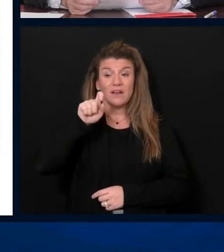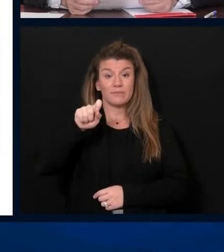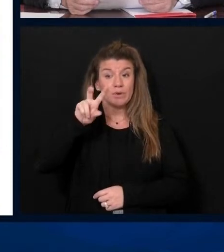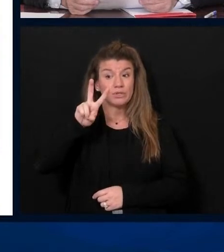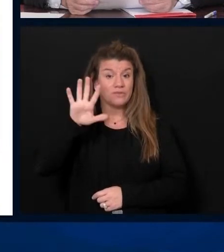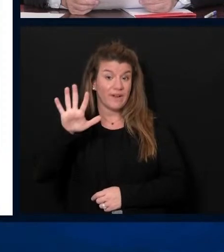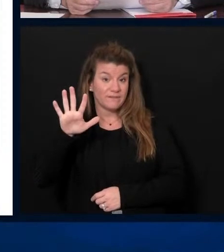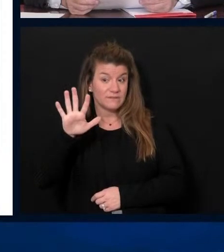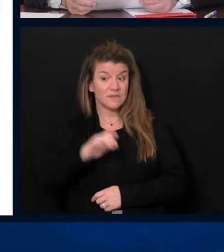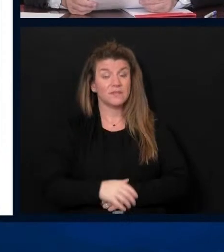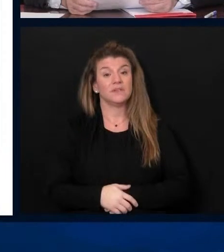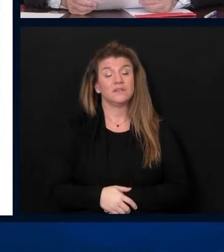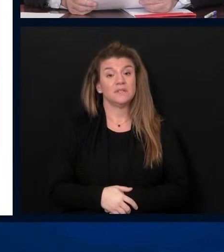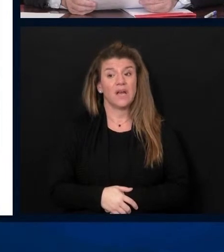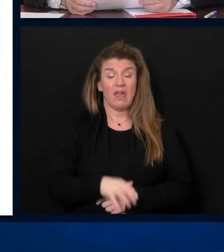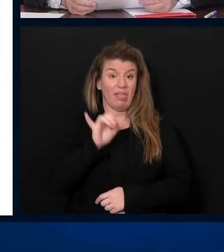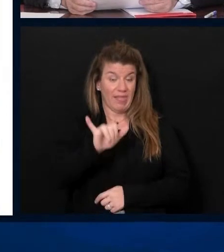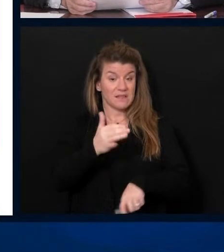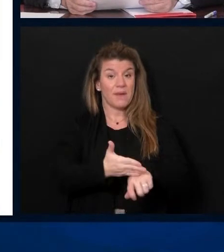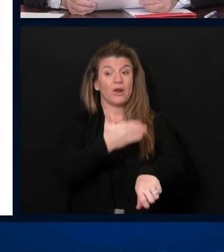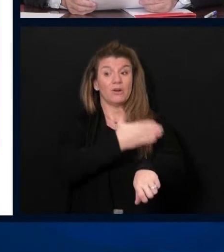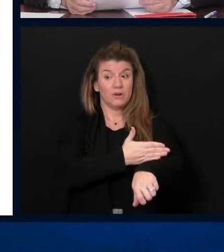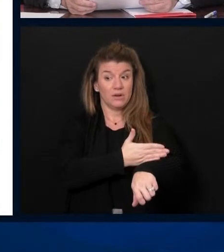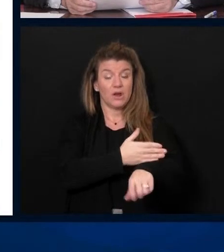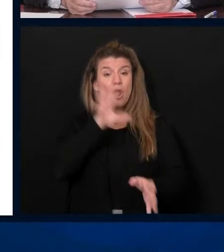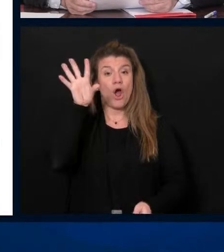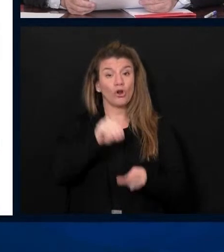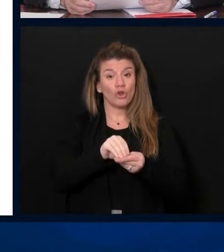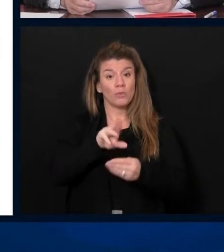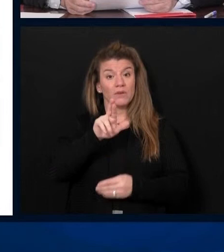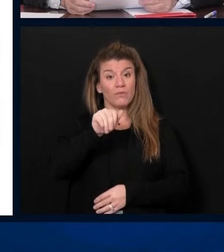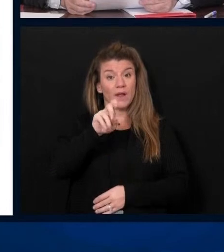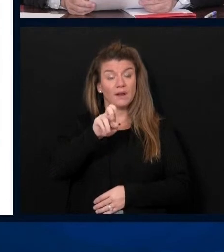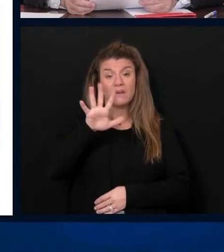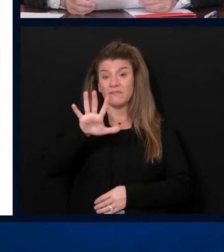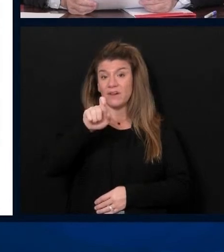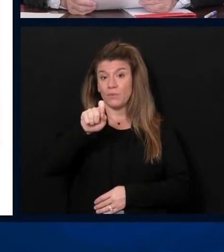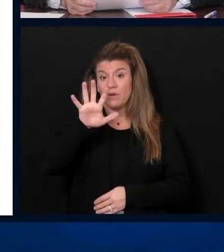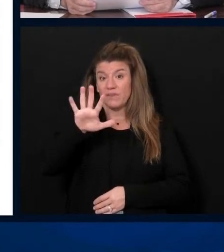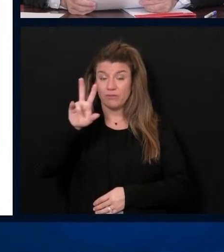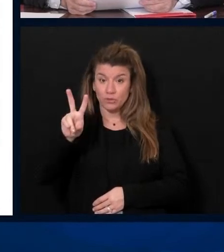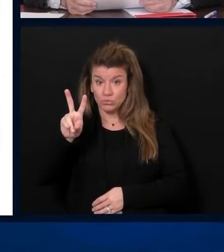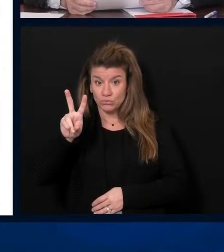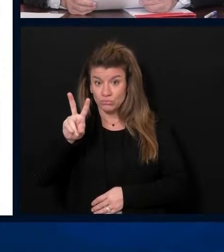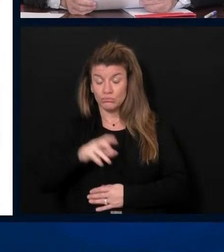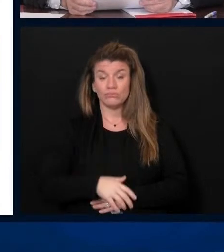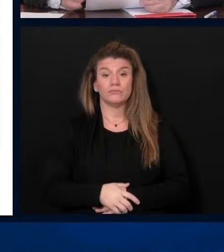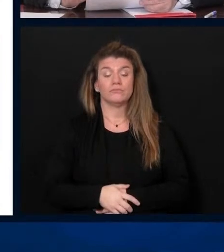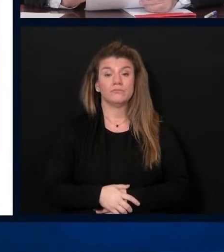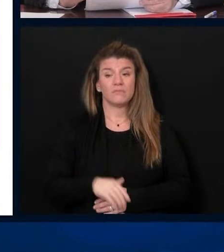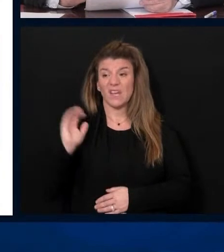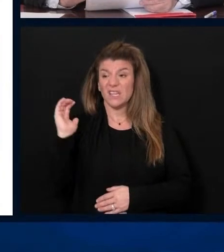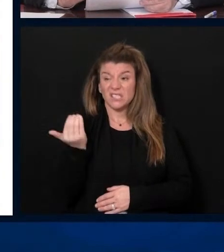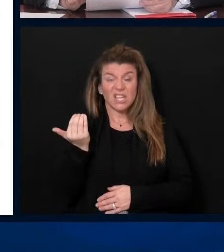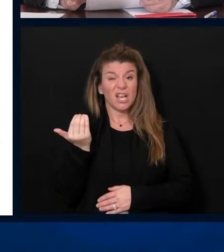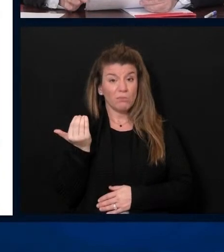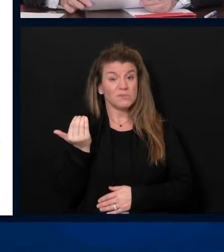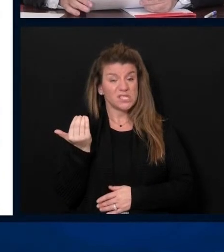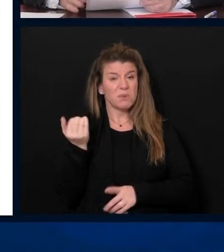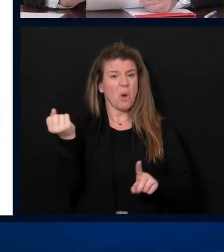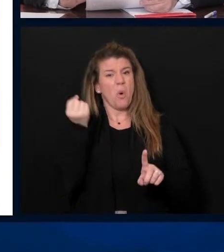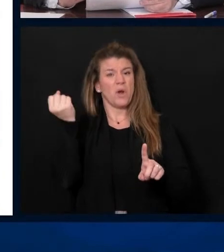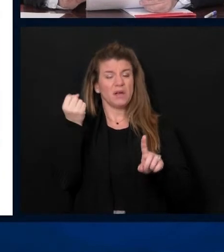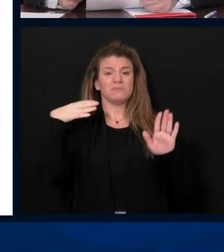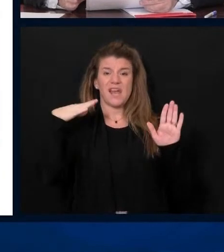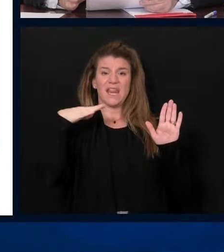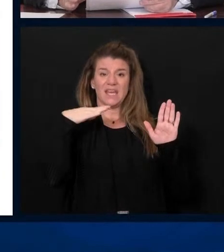5.25. That's better. Our cumulative rate is at 5.52. It seems to be holding right